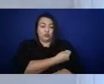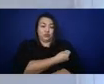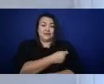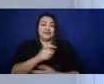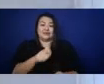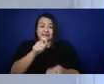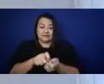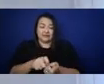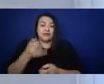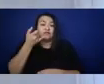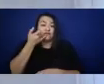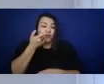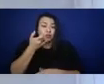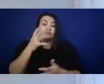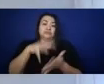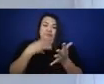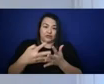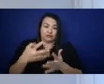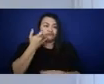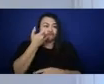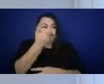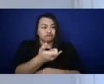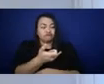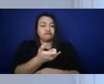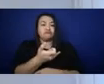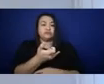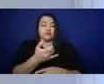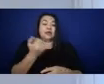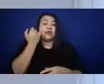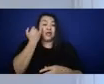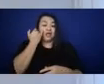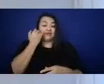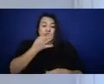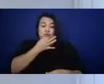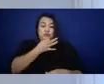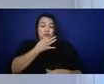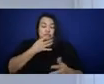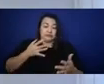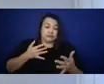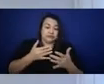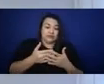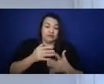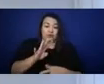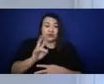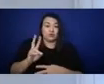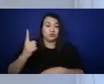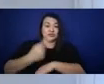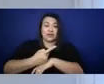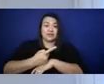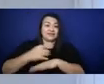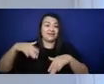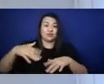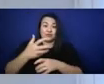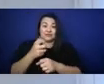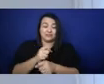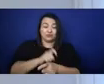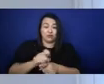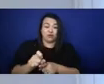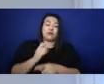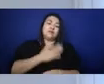early or too late, because then that ends up causing delays for all. We continue to contact those individuals that are due for their second